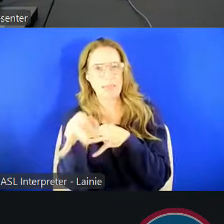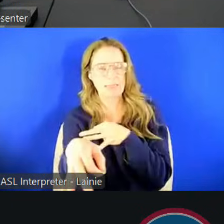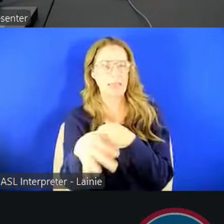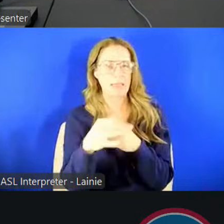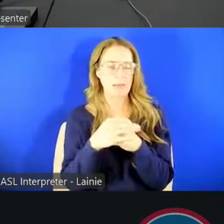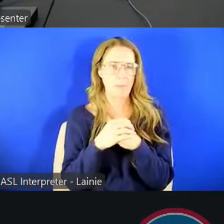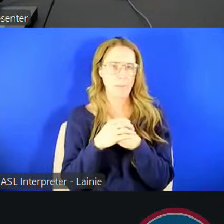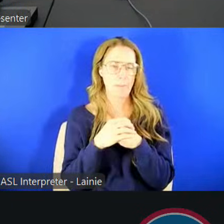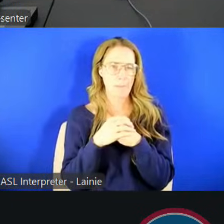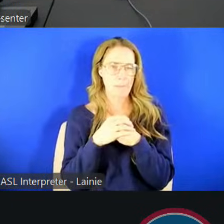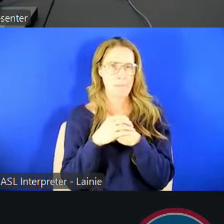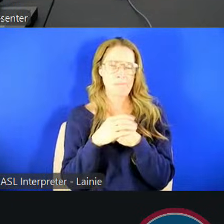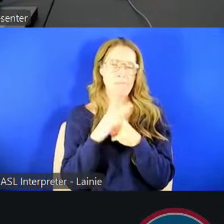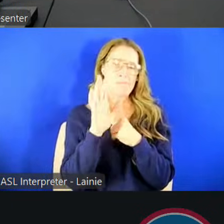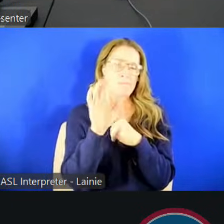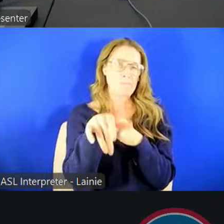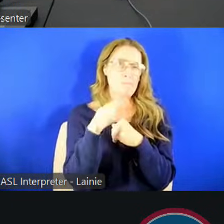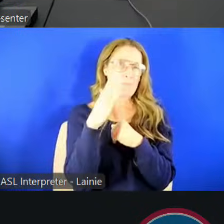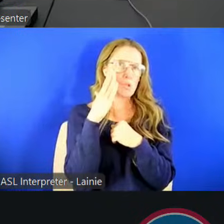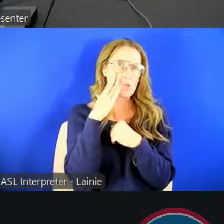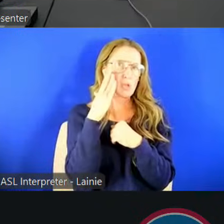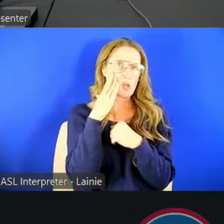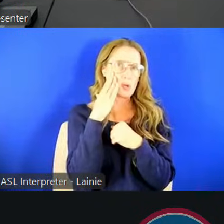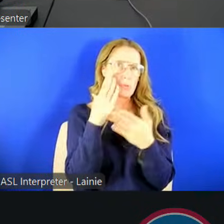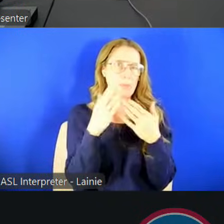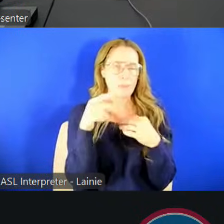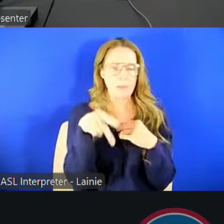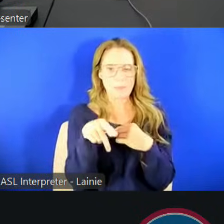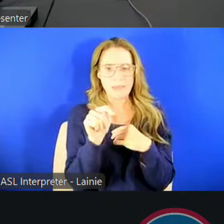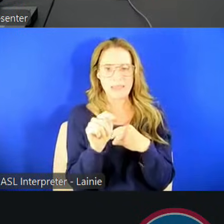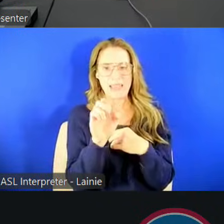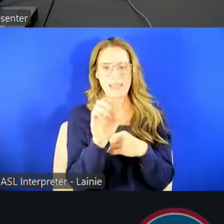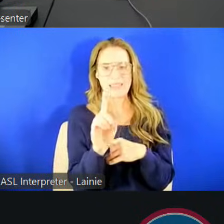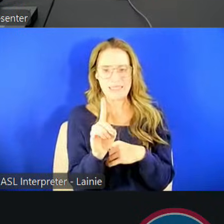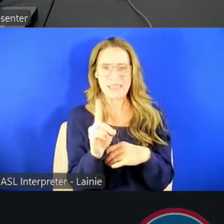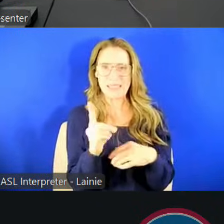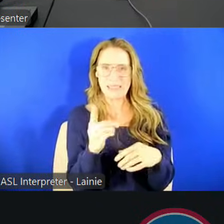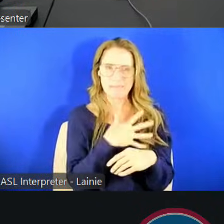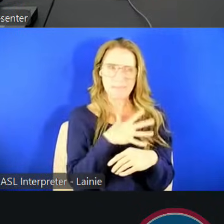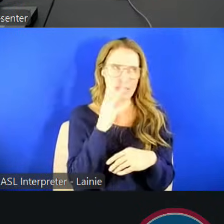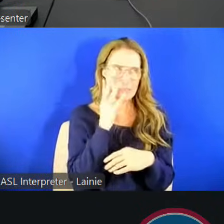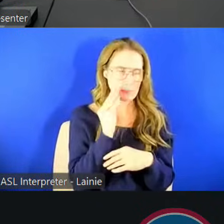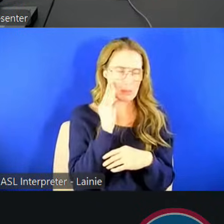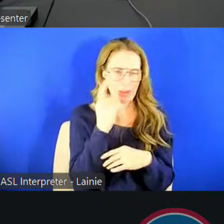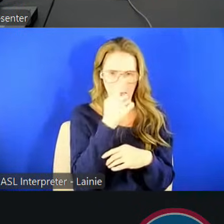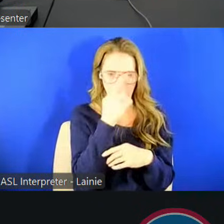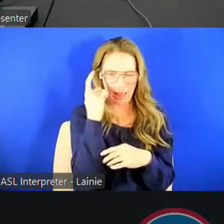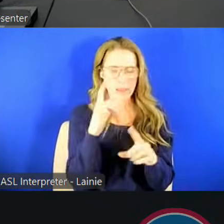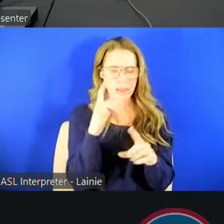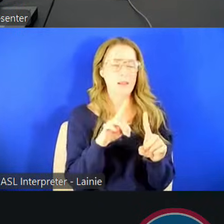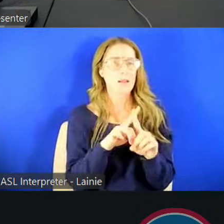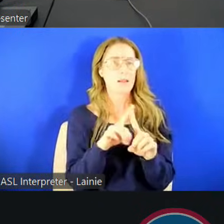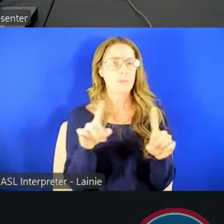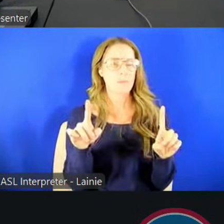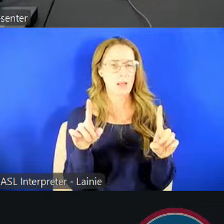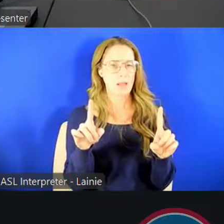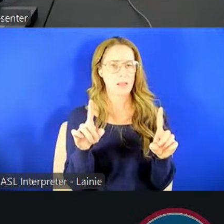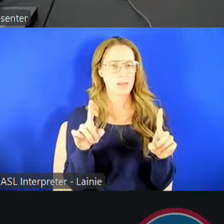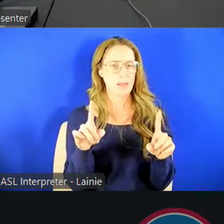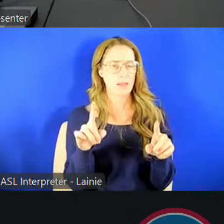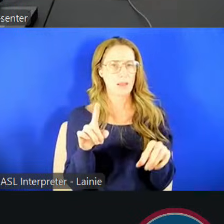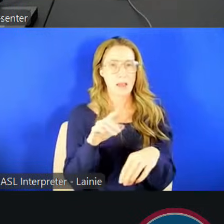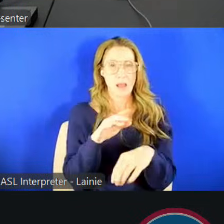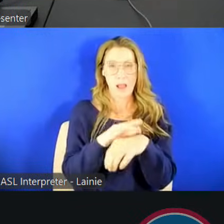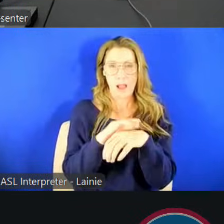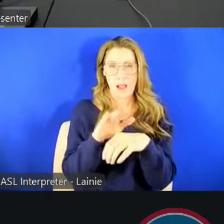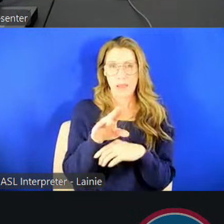know, like, this is maybe PTSD from my end, but when it's on the on the buses